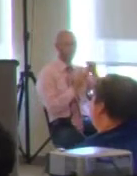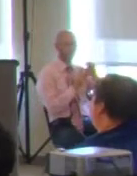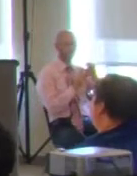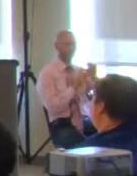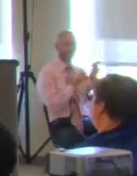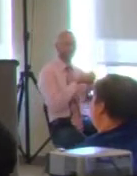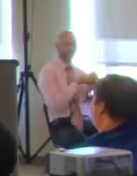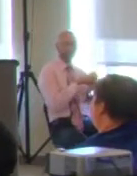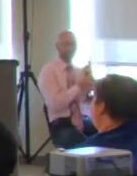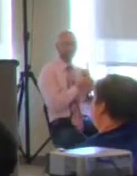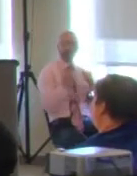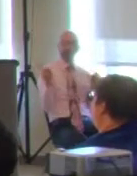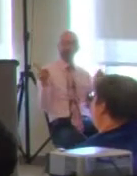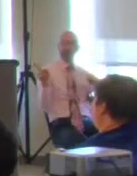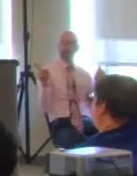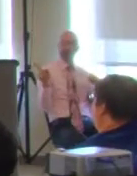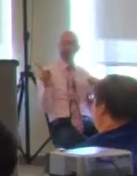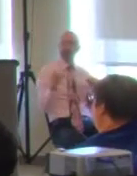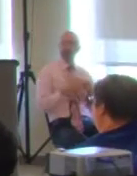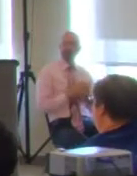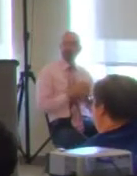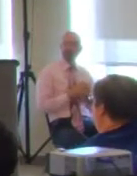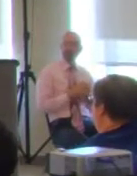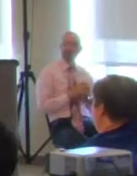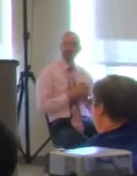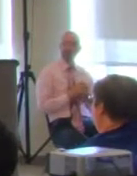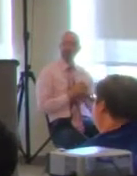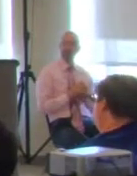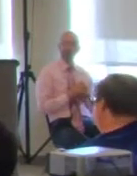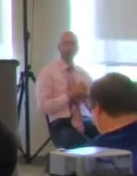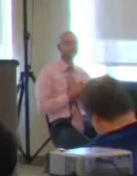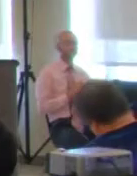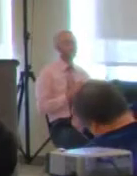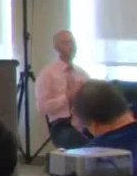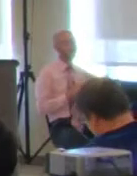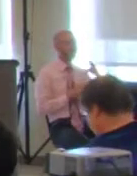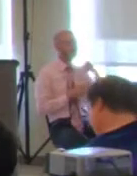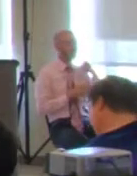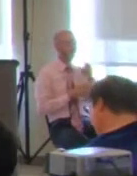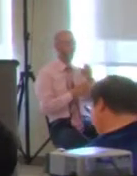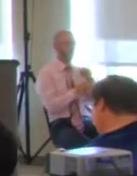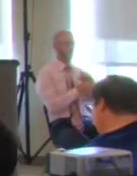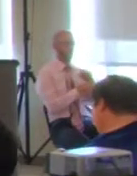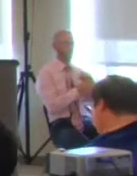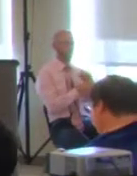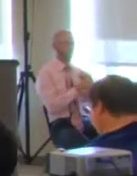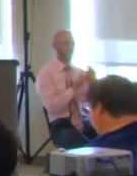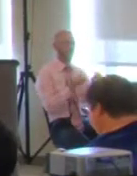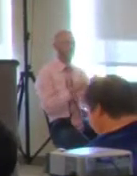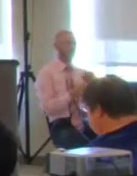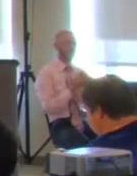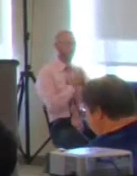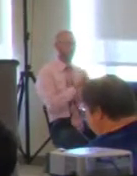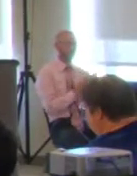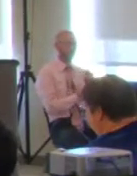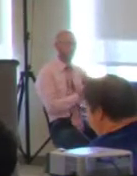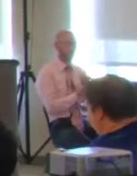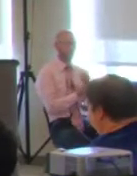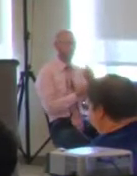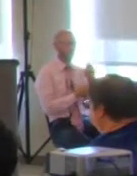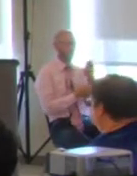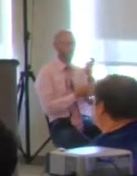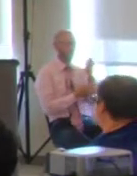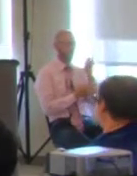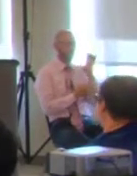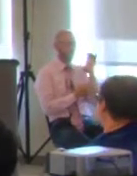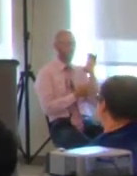something about this because I imply here that the workplace can be toxic and can sometimes contribute to or be the stressors